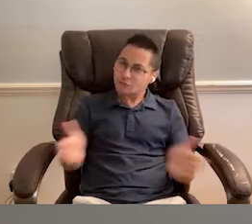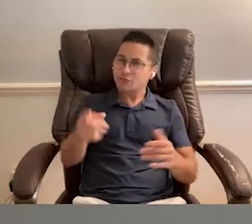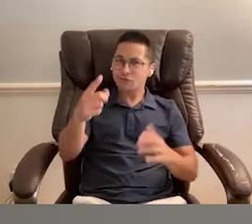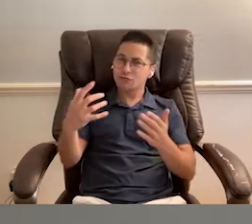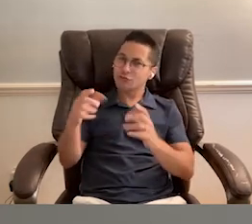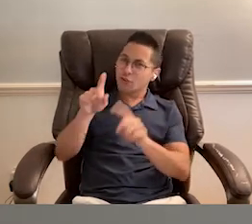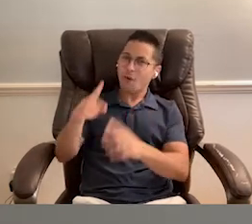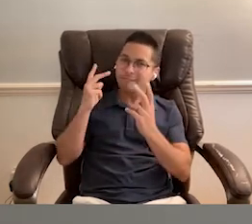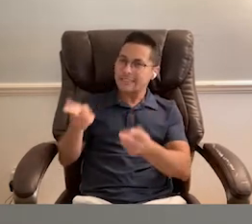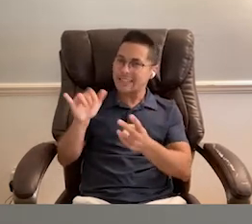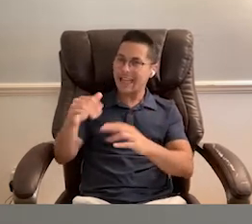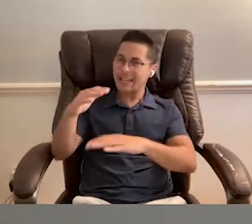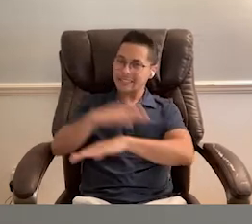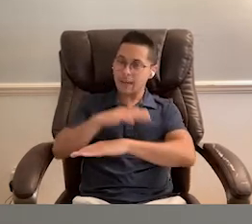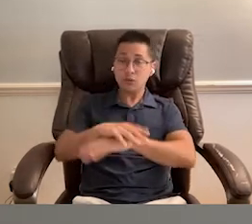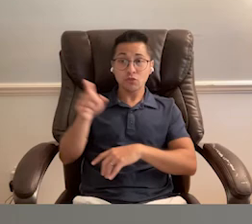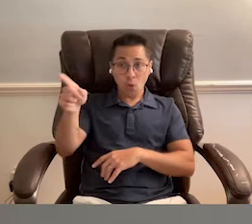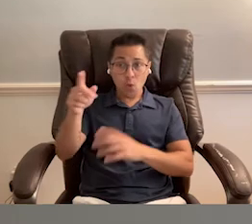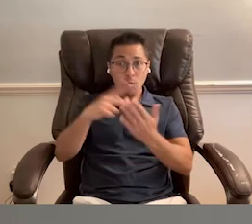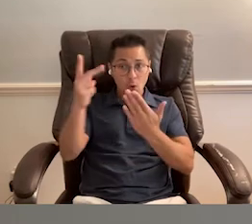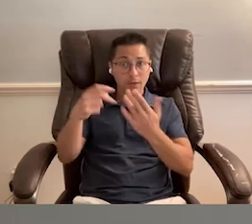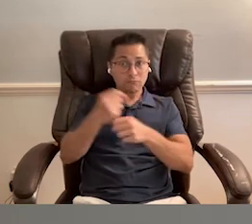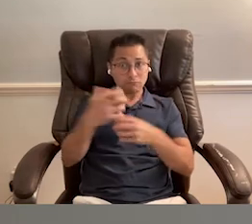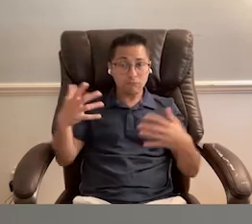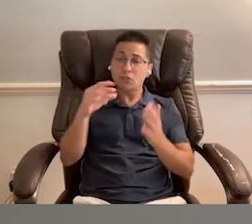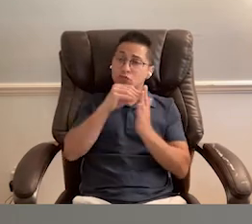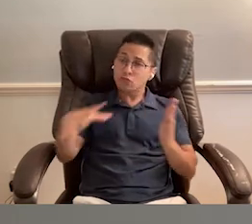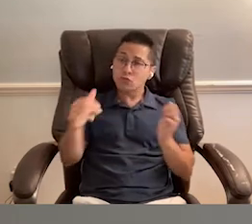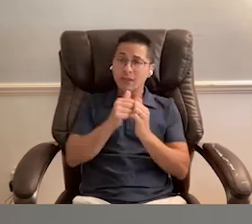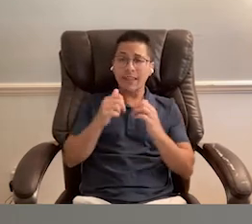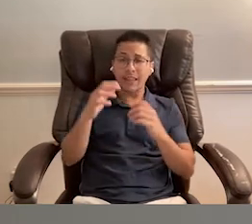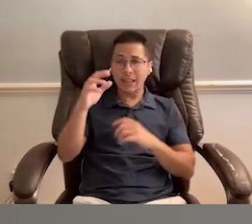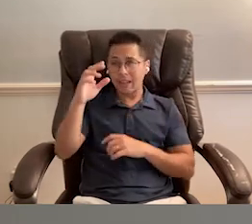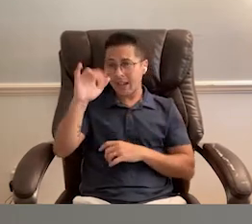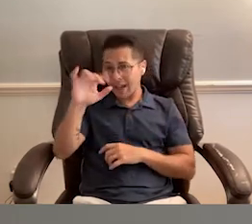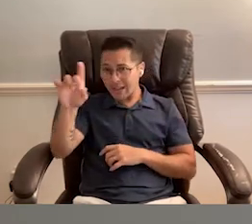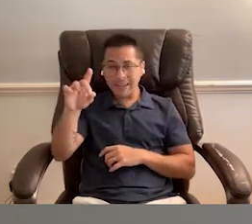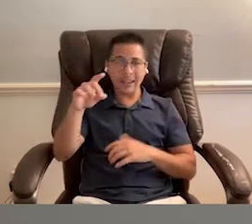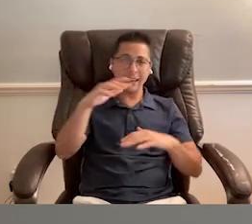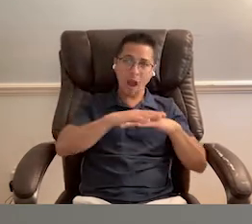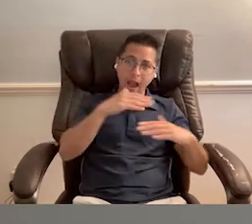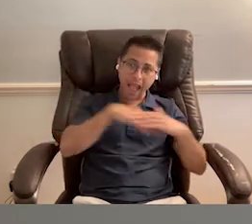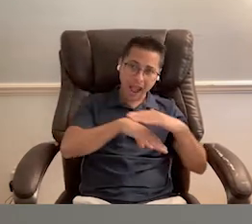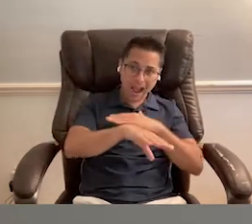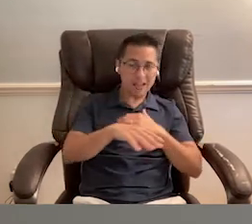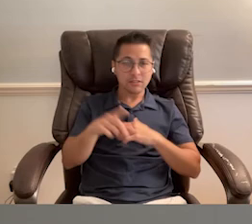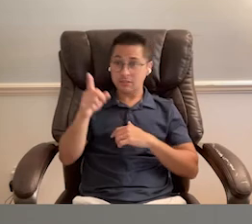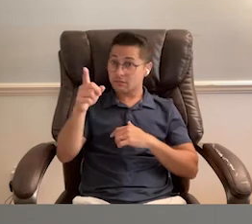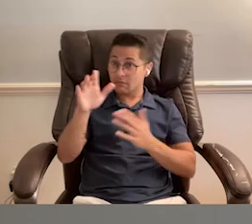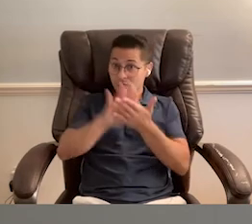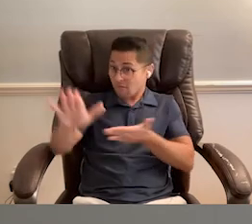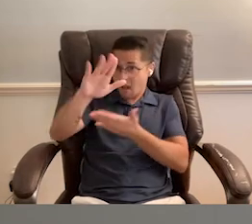this table because these programs are expanding. Those are students with intellectual disabilities or students on access. These are